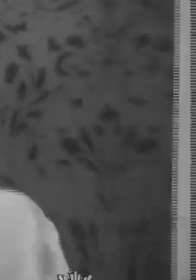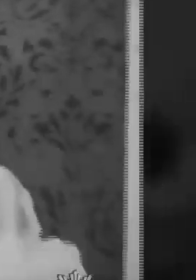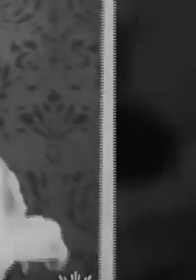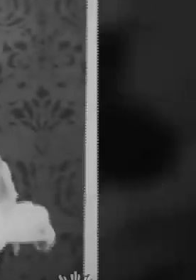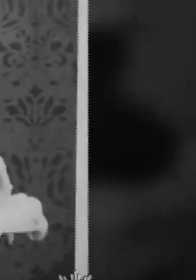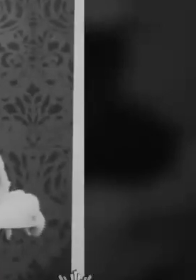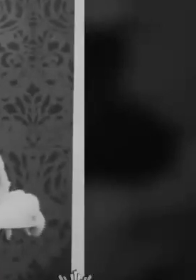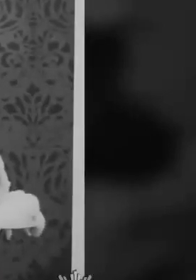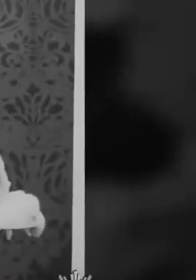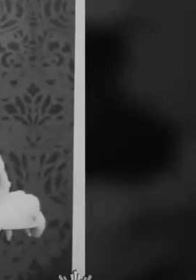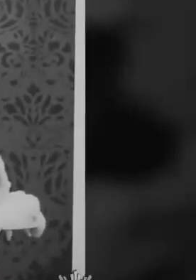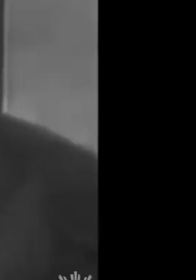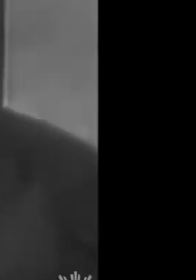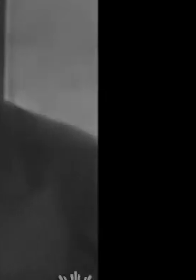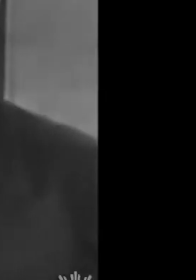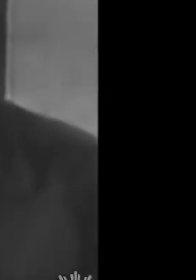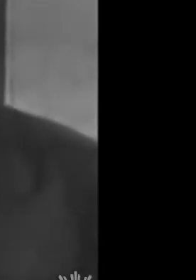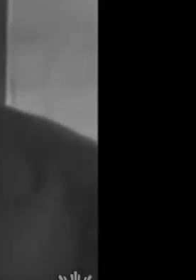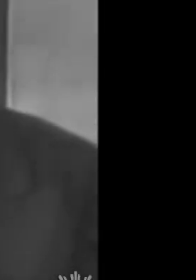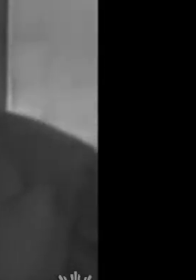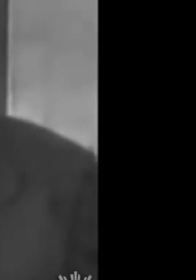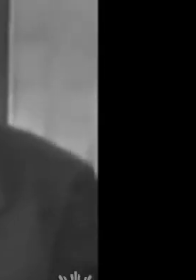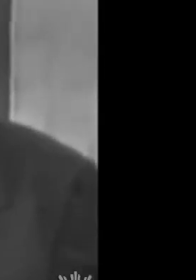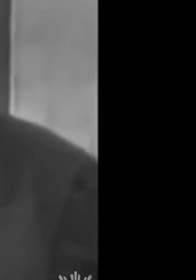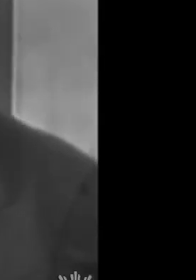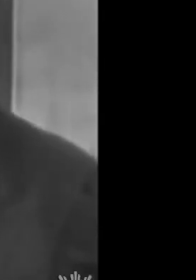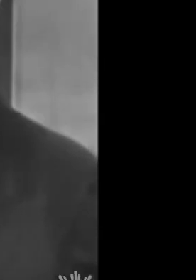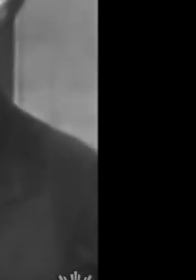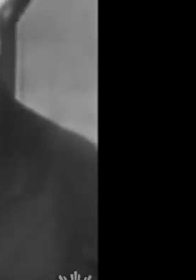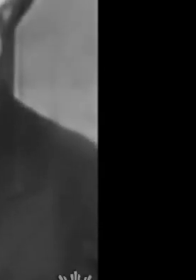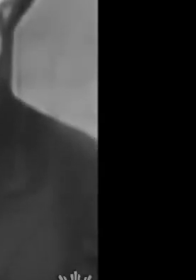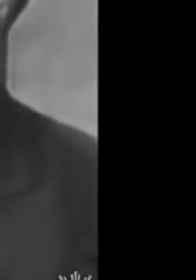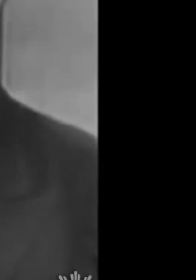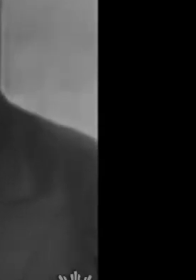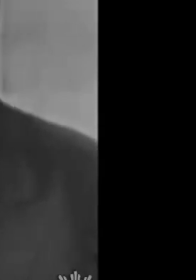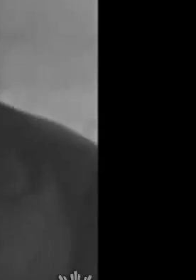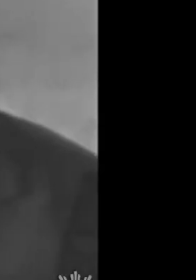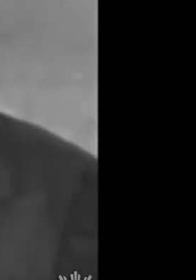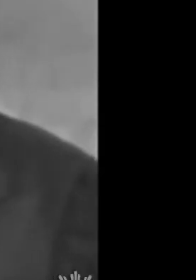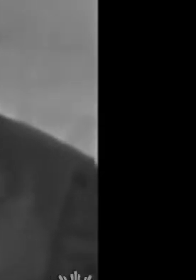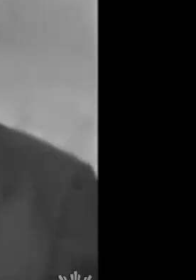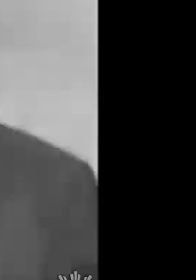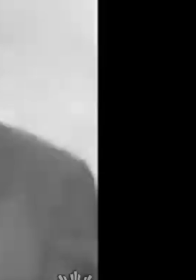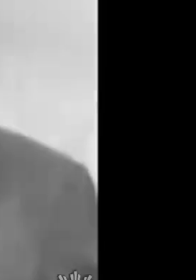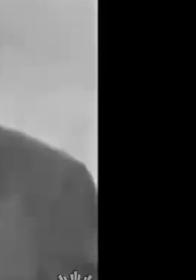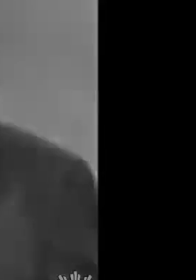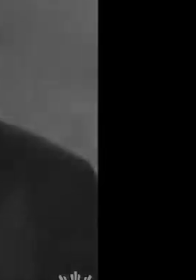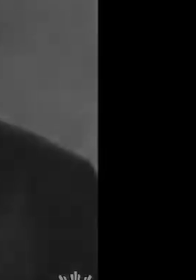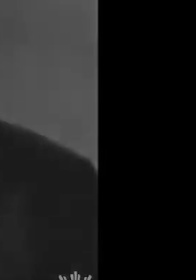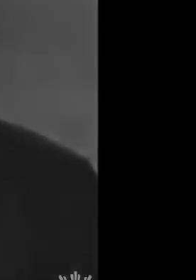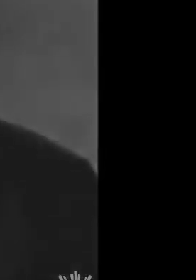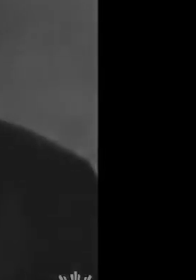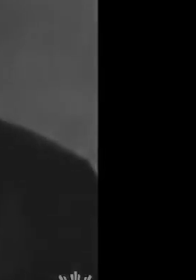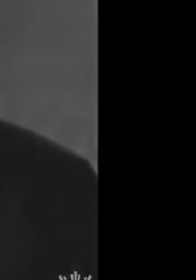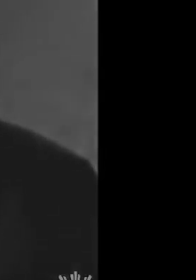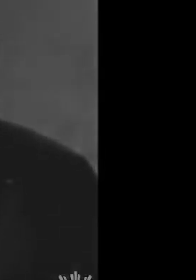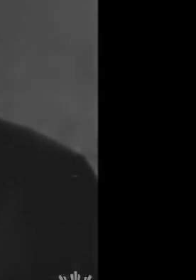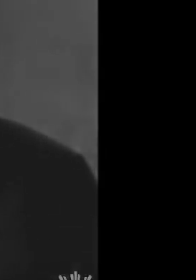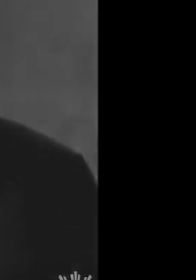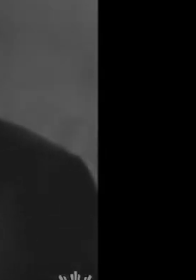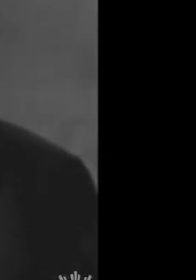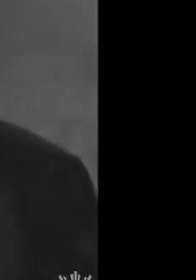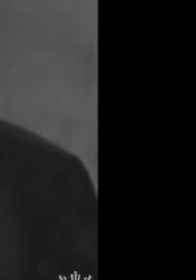of Shows. There is one thing I've learned being superintendent of this hospital for the last 16 years. It's this, that this is a hospital